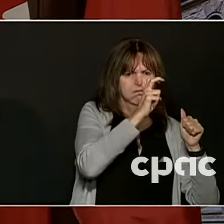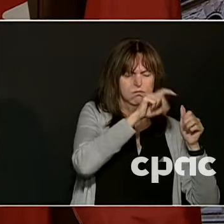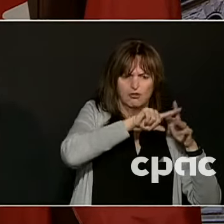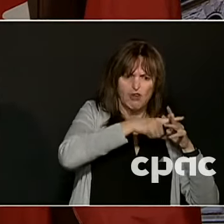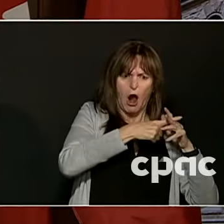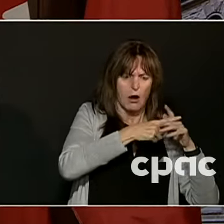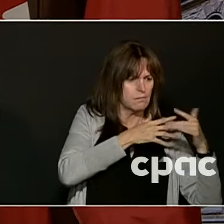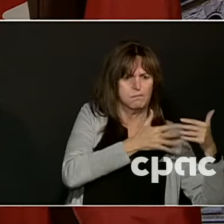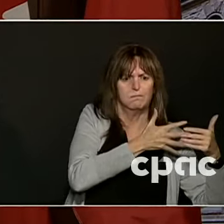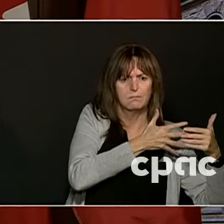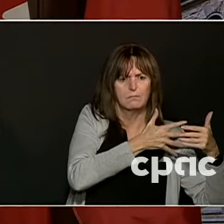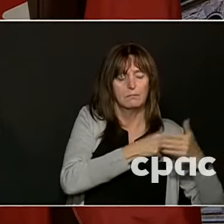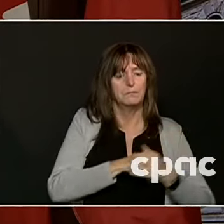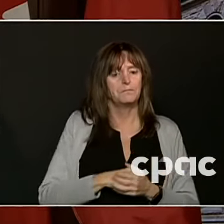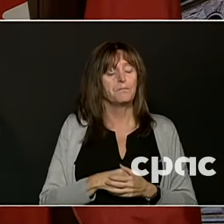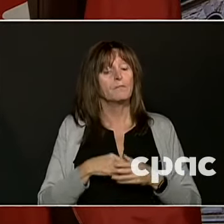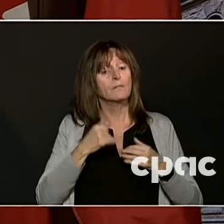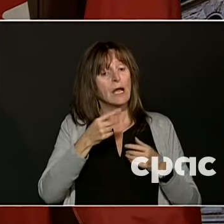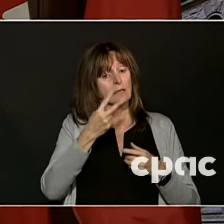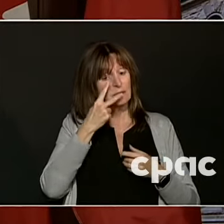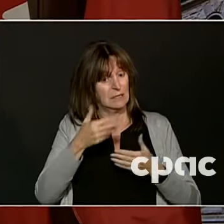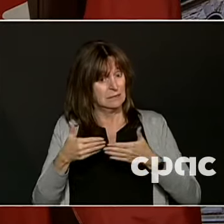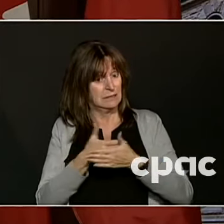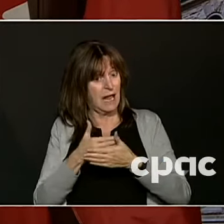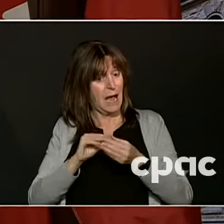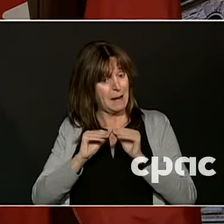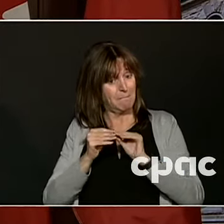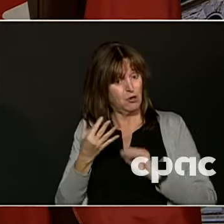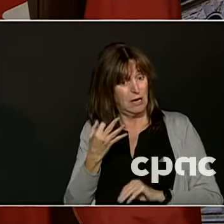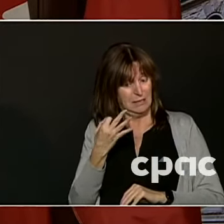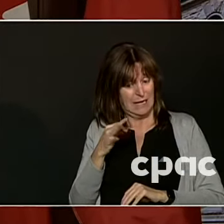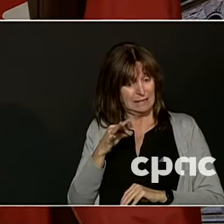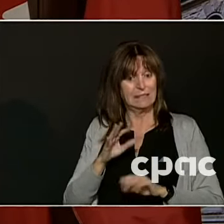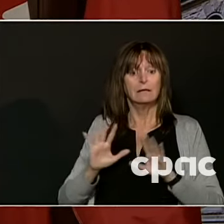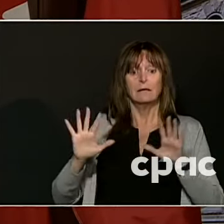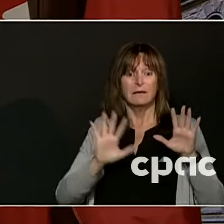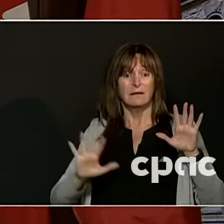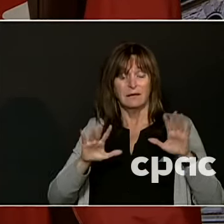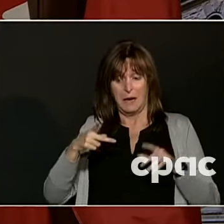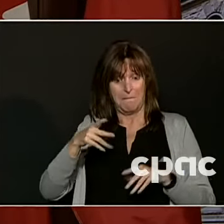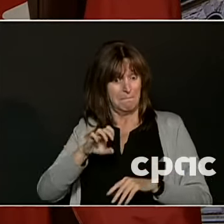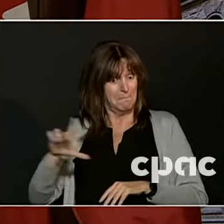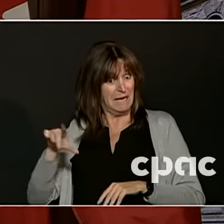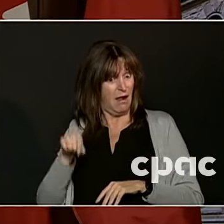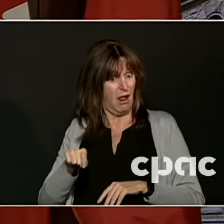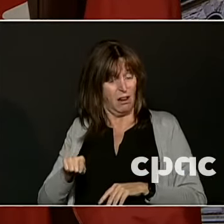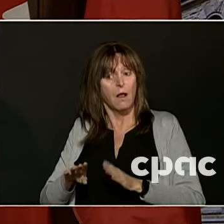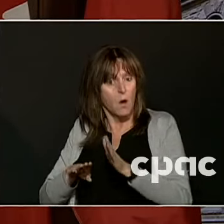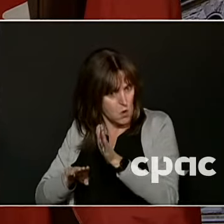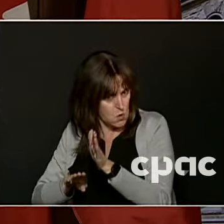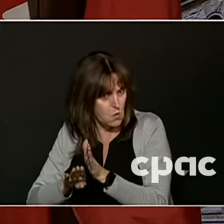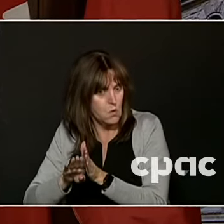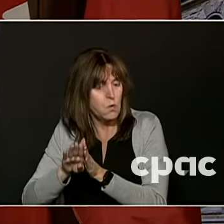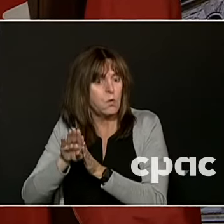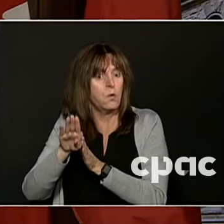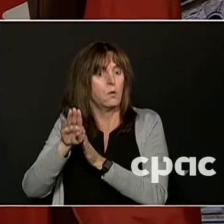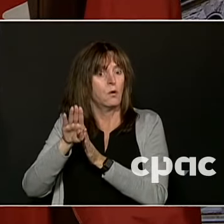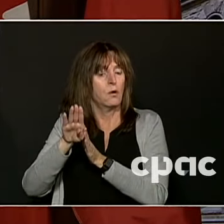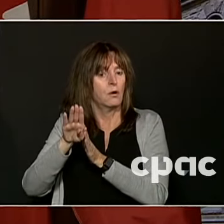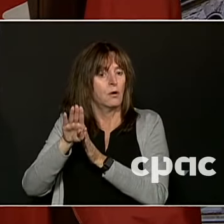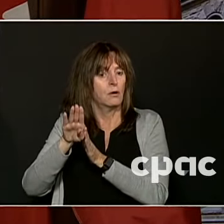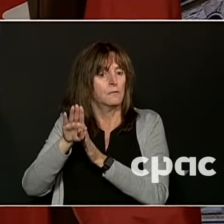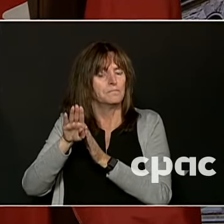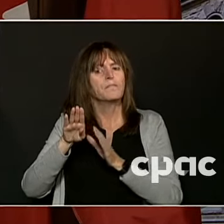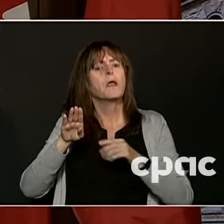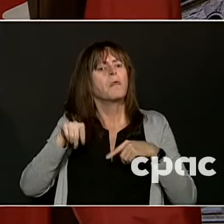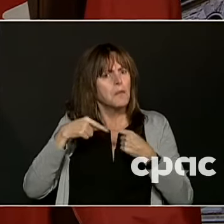Peel. Again, you can see this rapid growth, and then really a little bit of a plateau before what we expect will be further growth, reflecting the continued growth